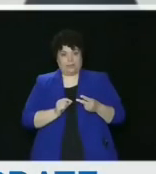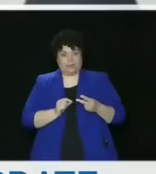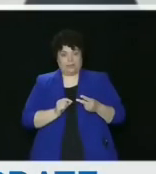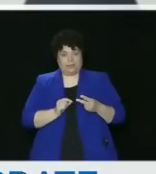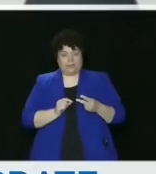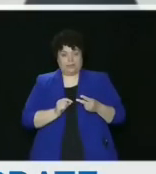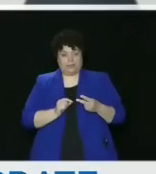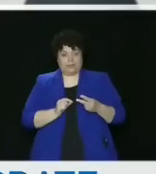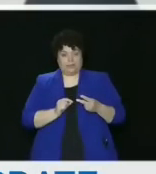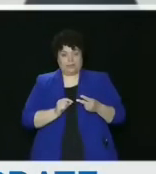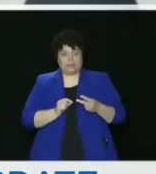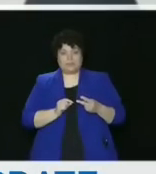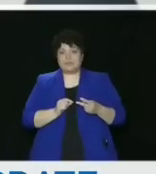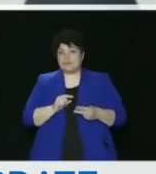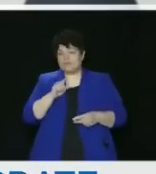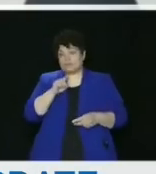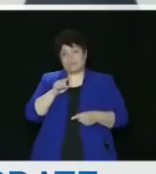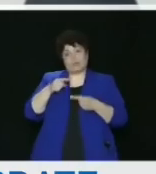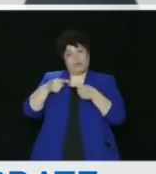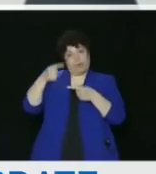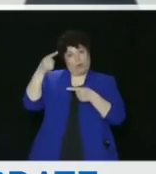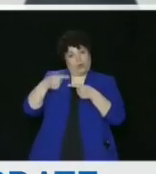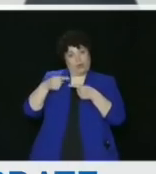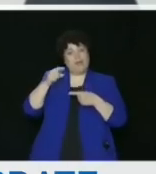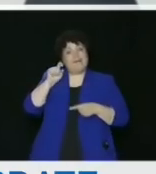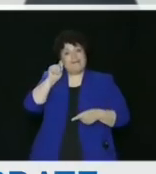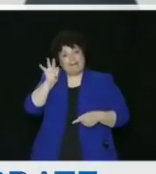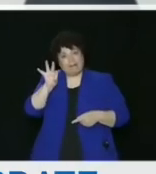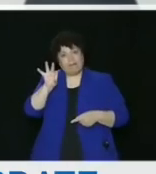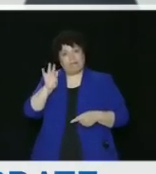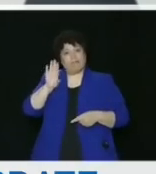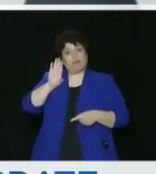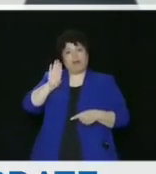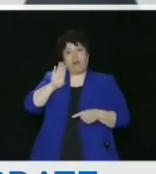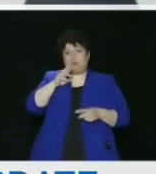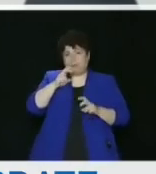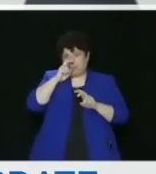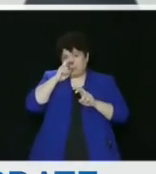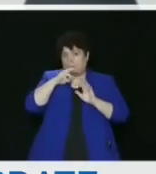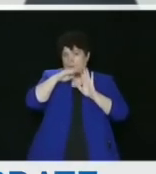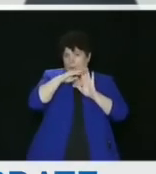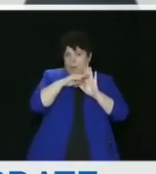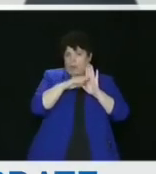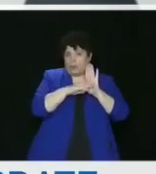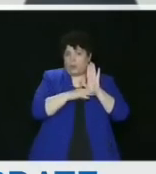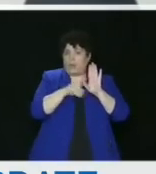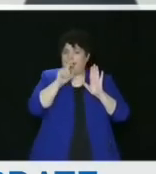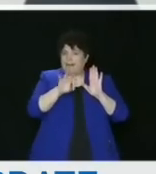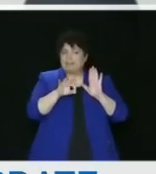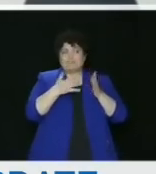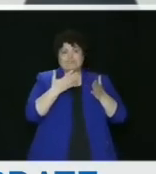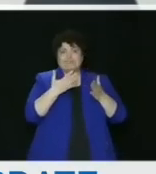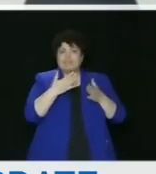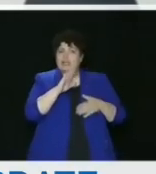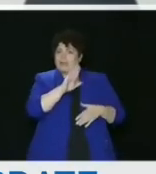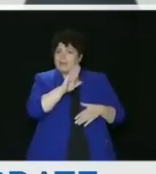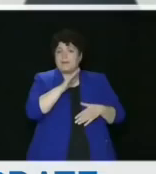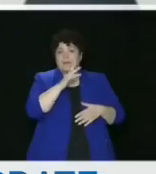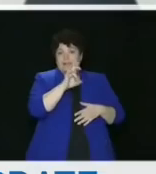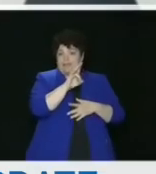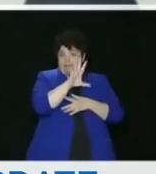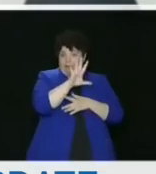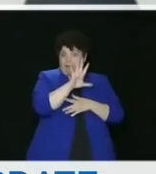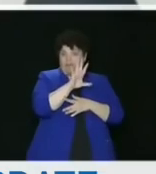I'm wondering if we apply that same logic of lifting restrictive measures for Canada. So 75% of population has at least